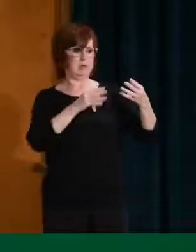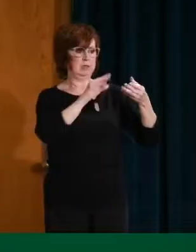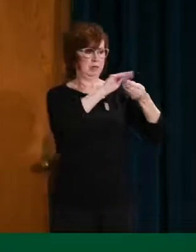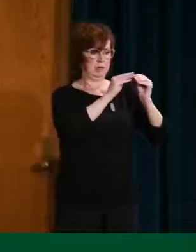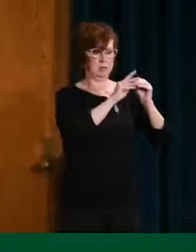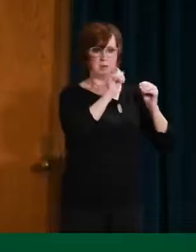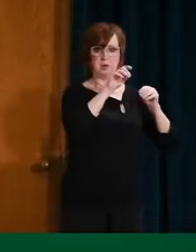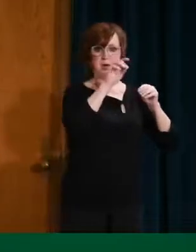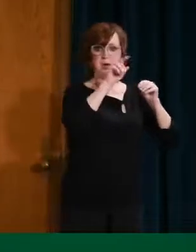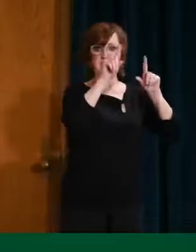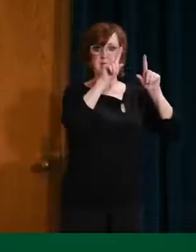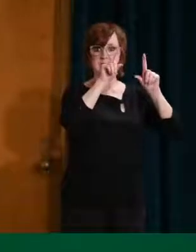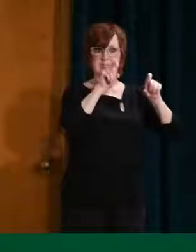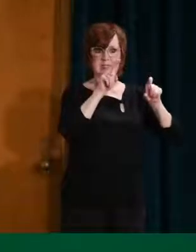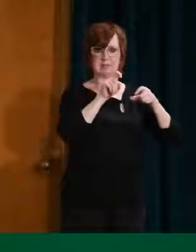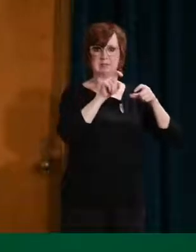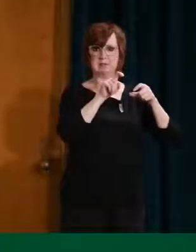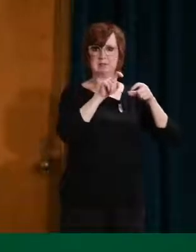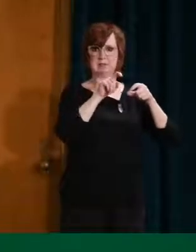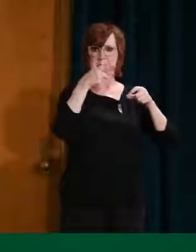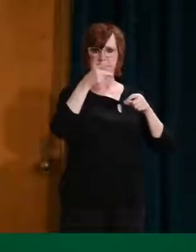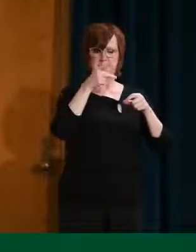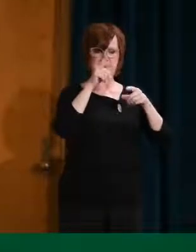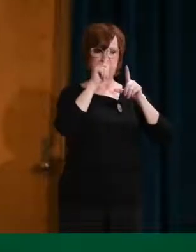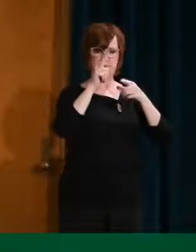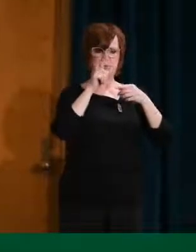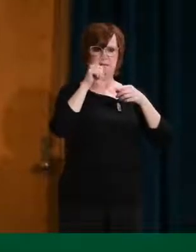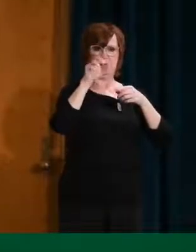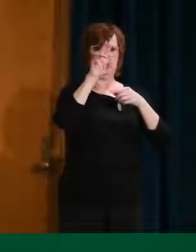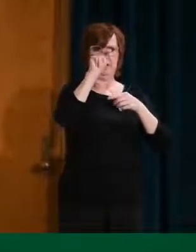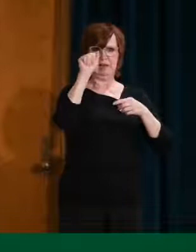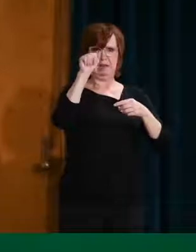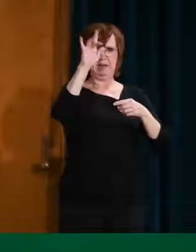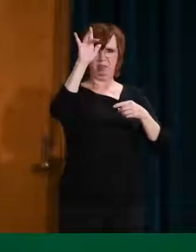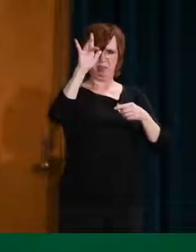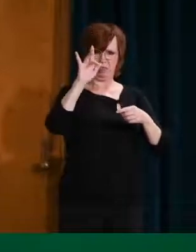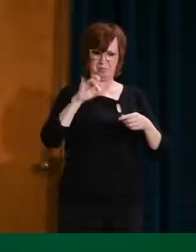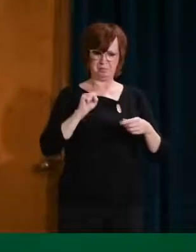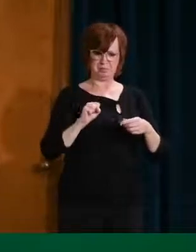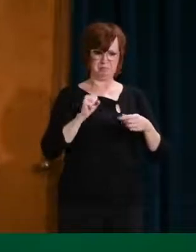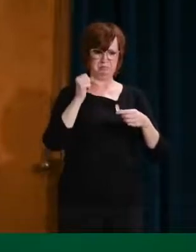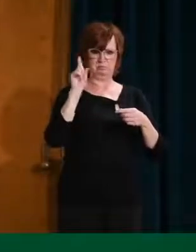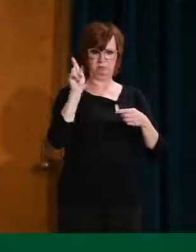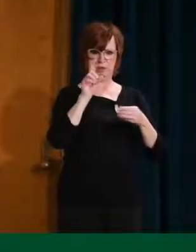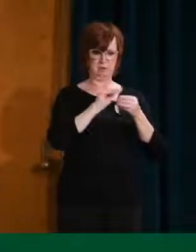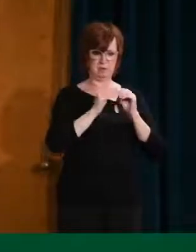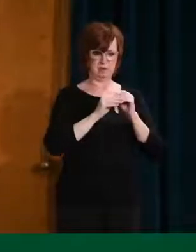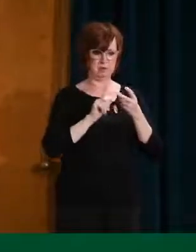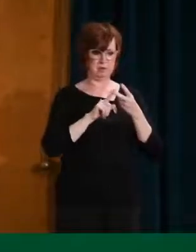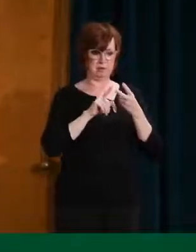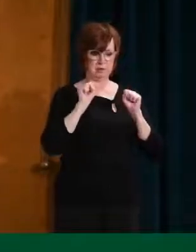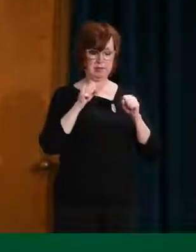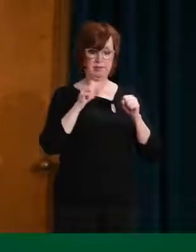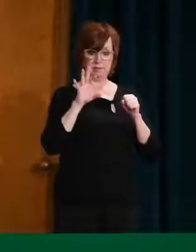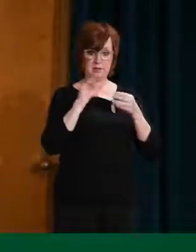entire column is all NA. Why are those numbers not being shown, and would we be able to get those